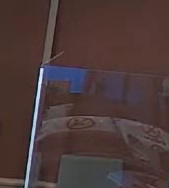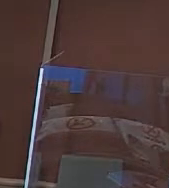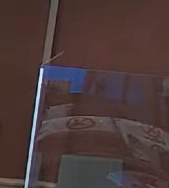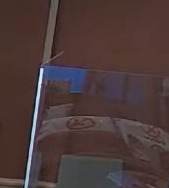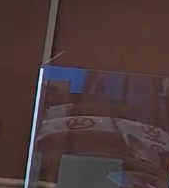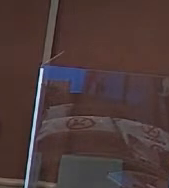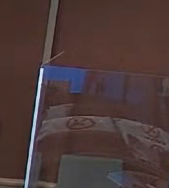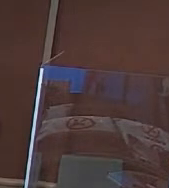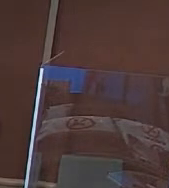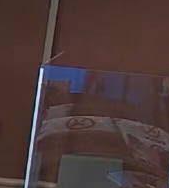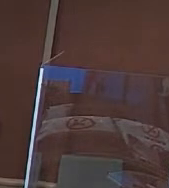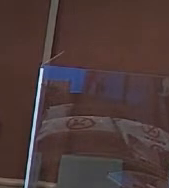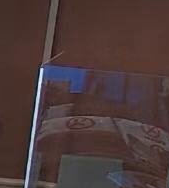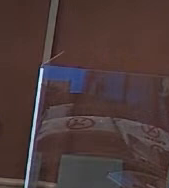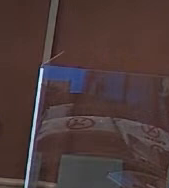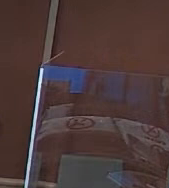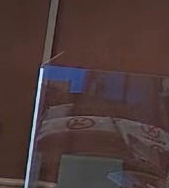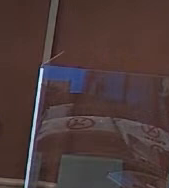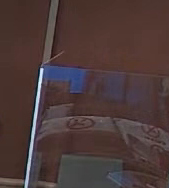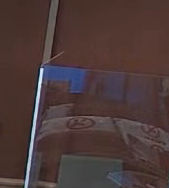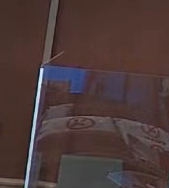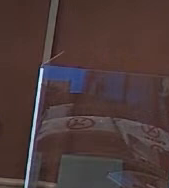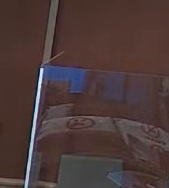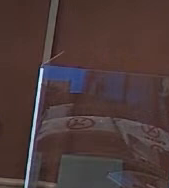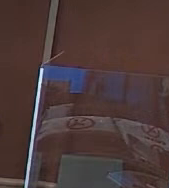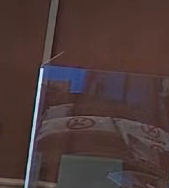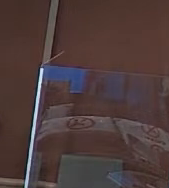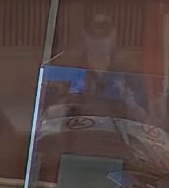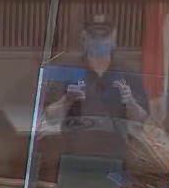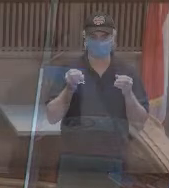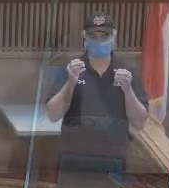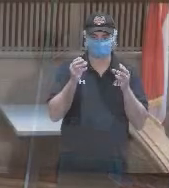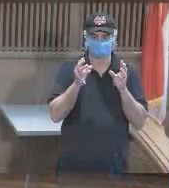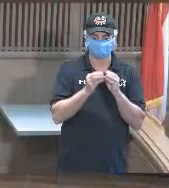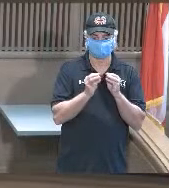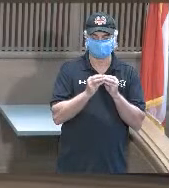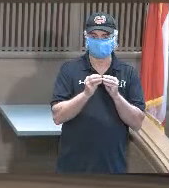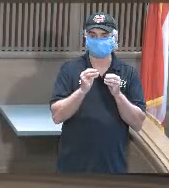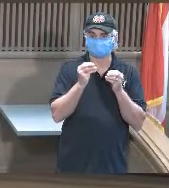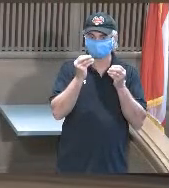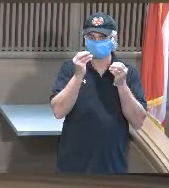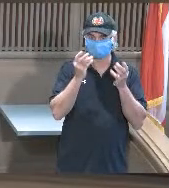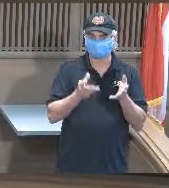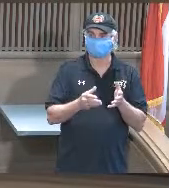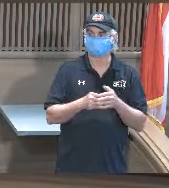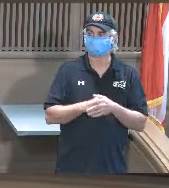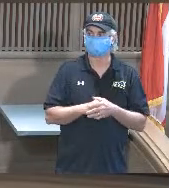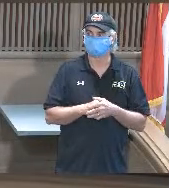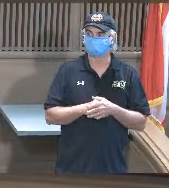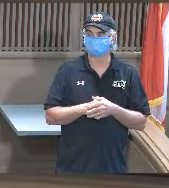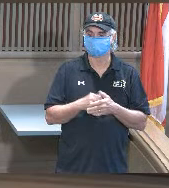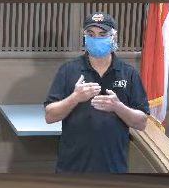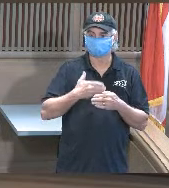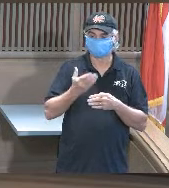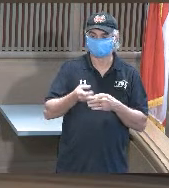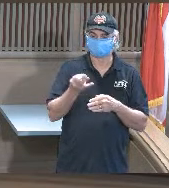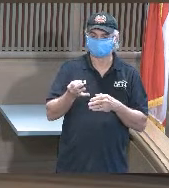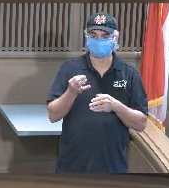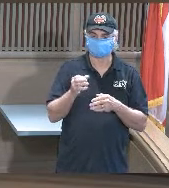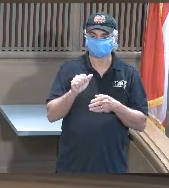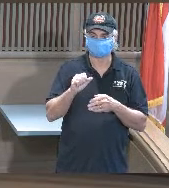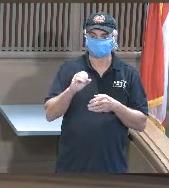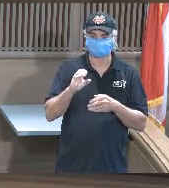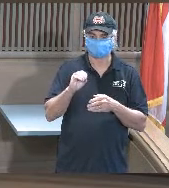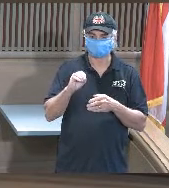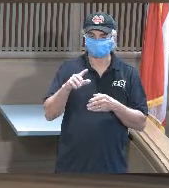Thank you, Mr. Fowler. This concludes today's press briefing. Our next press briefing will be held next Friday,